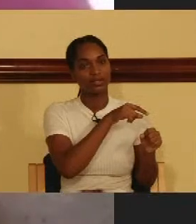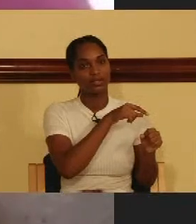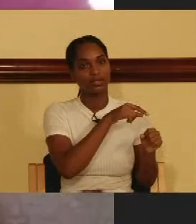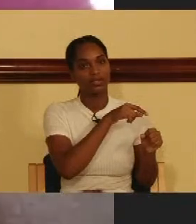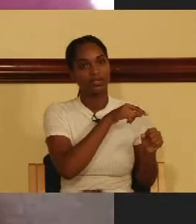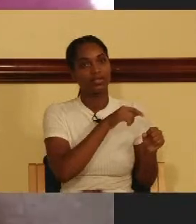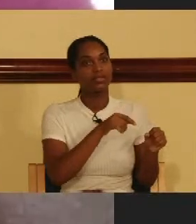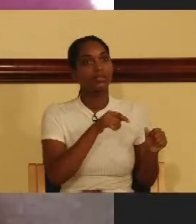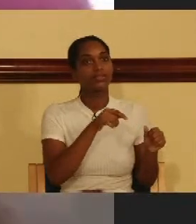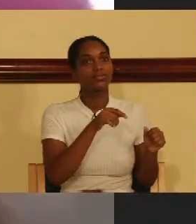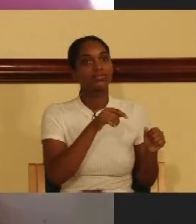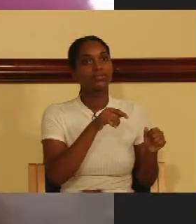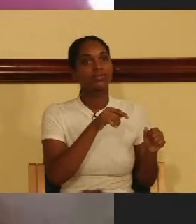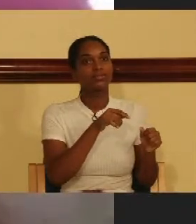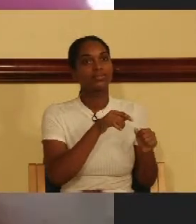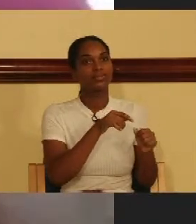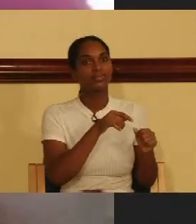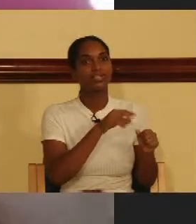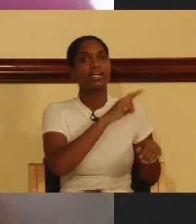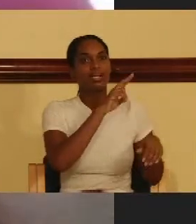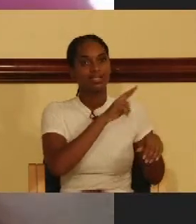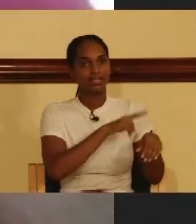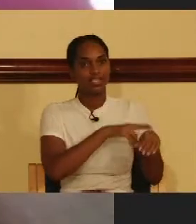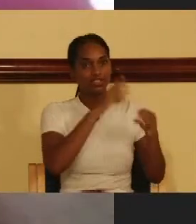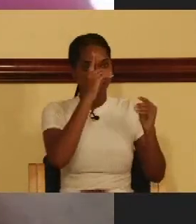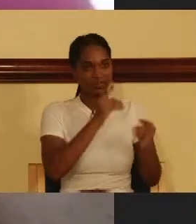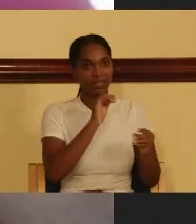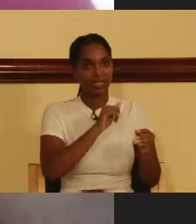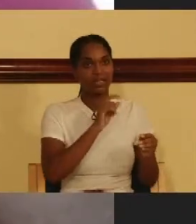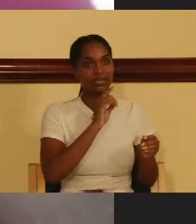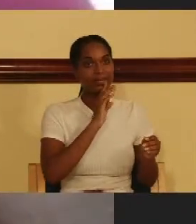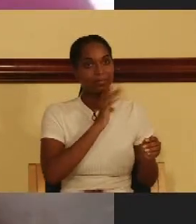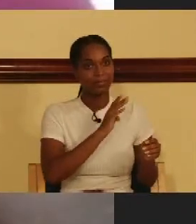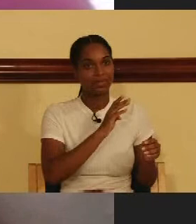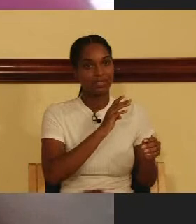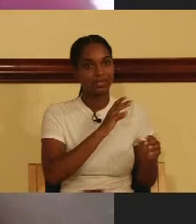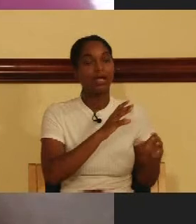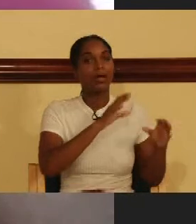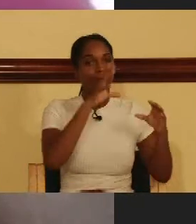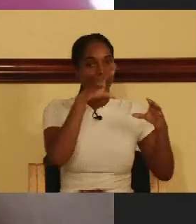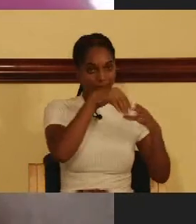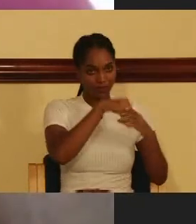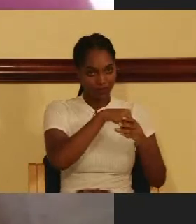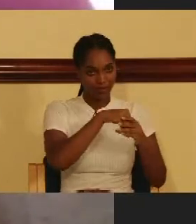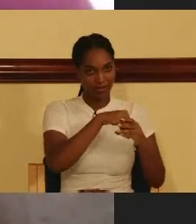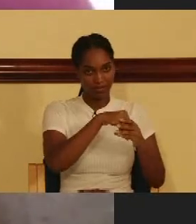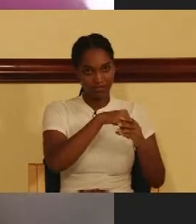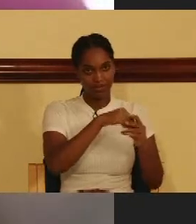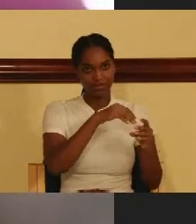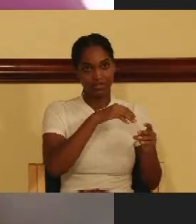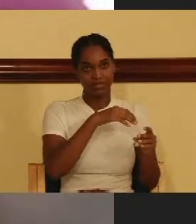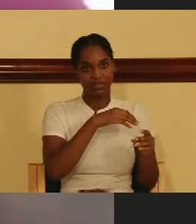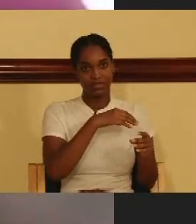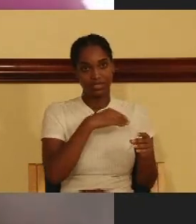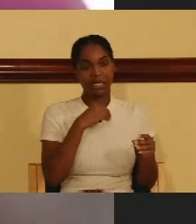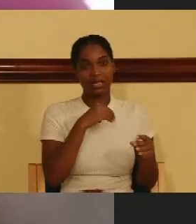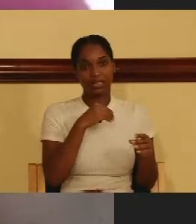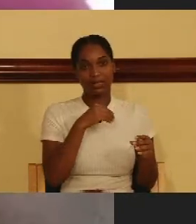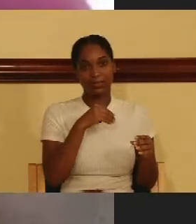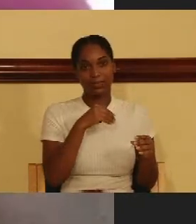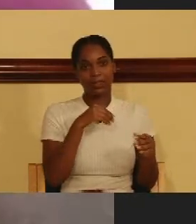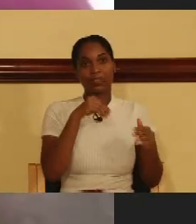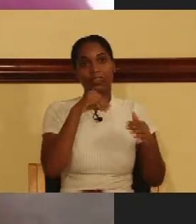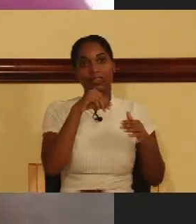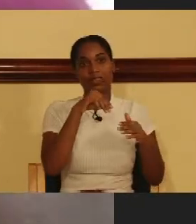actually right thinking and rational citizens who should be participating and included in